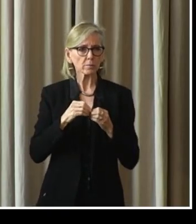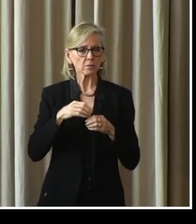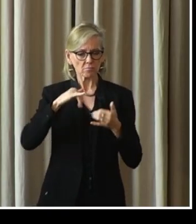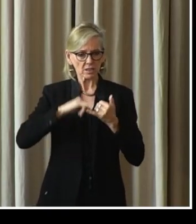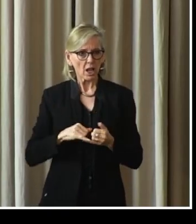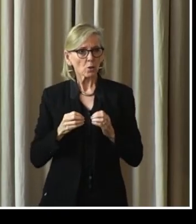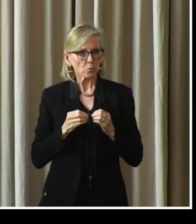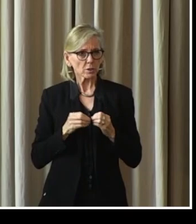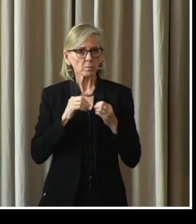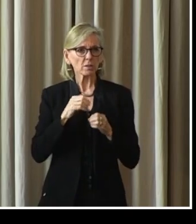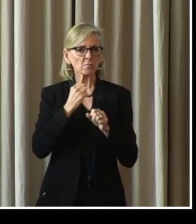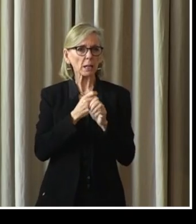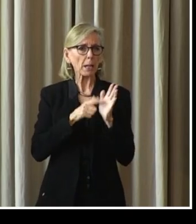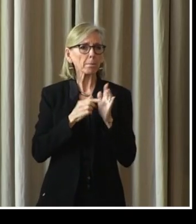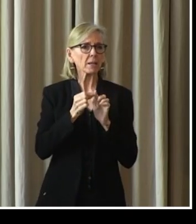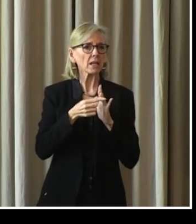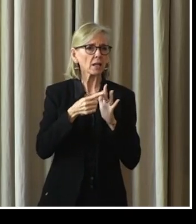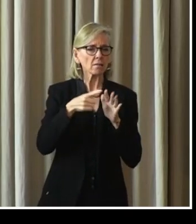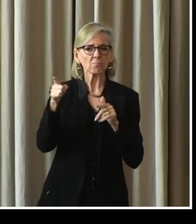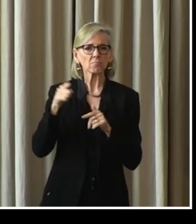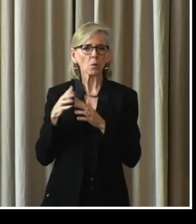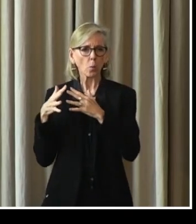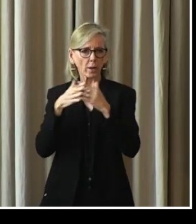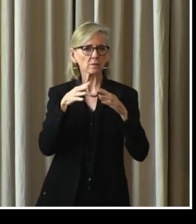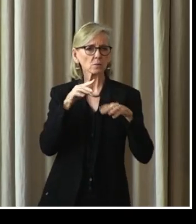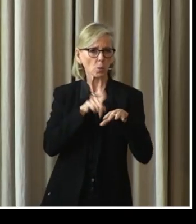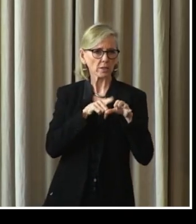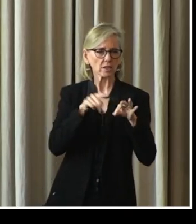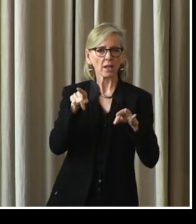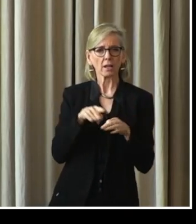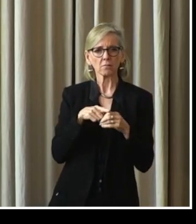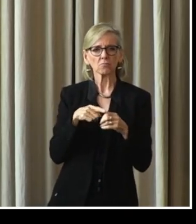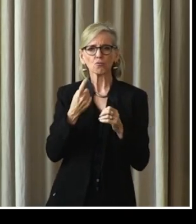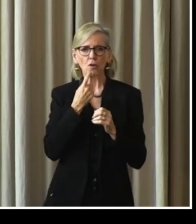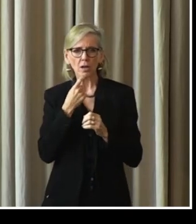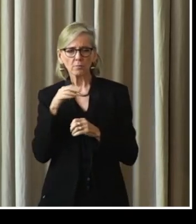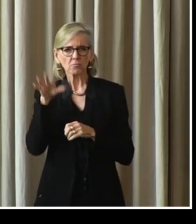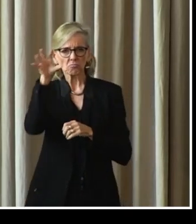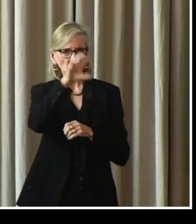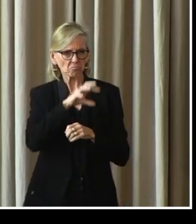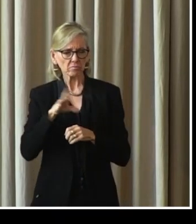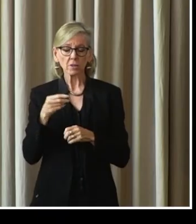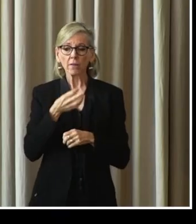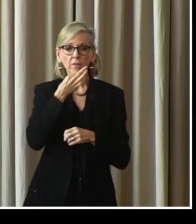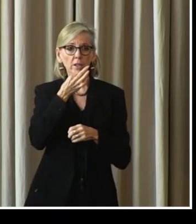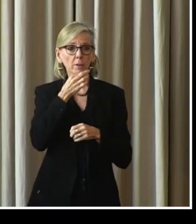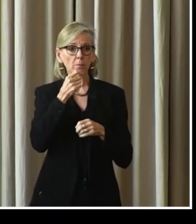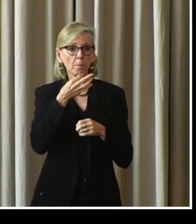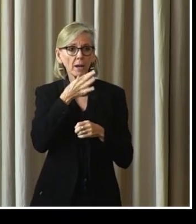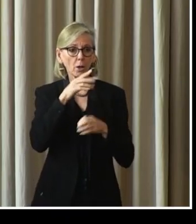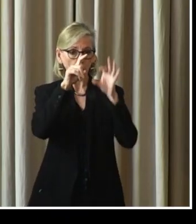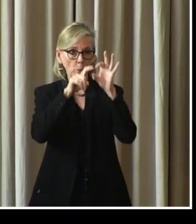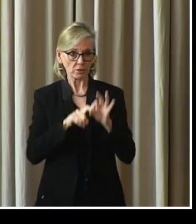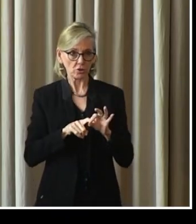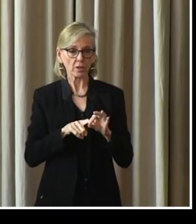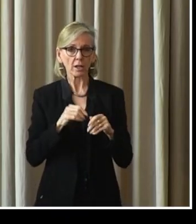Coast, Gympie, Emerald and Rockhampton. There were another 126 carers who filled in a short questionnaire, including at this